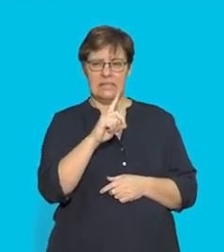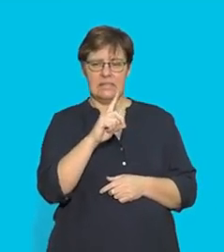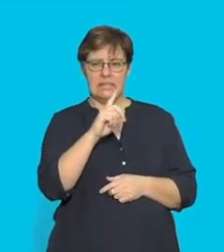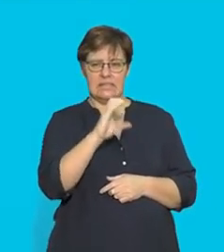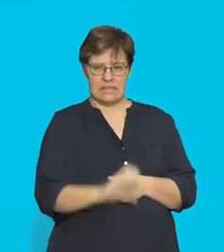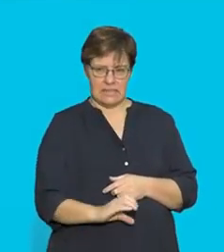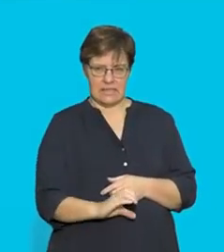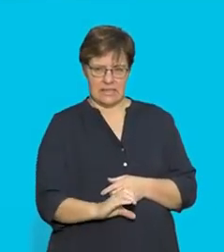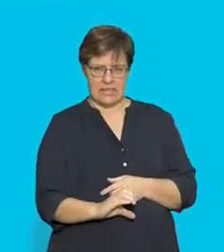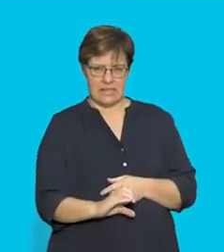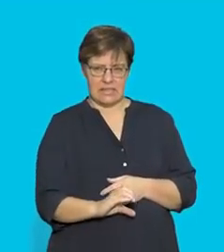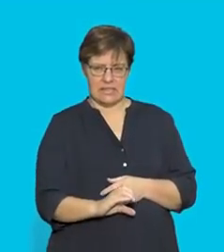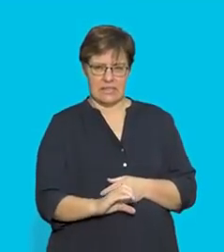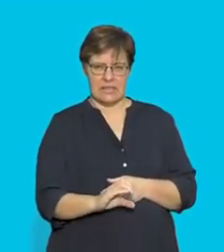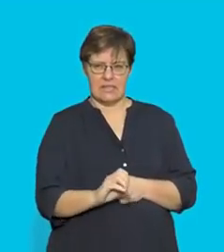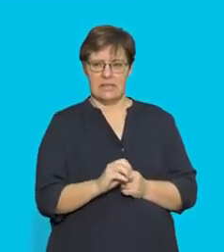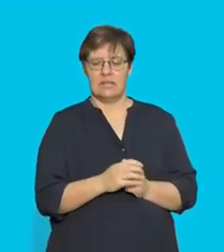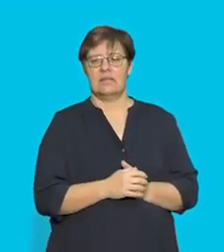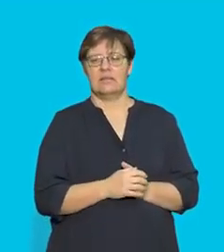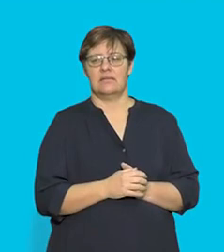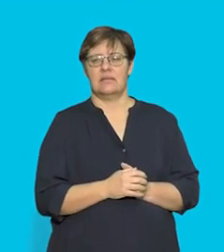from here, theta is